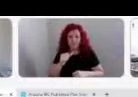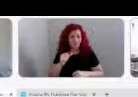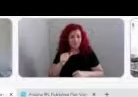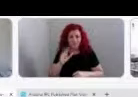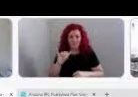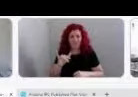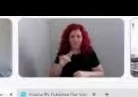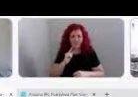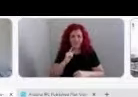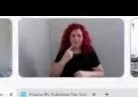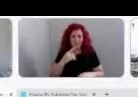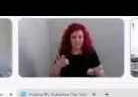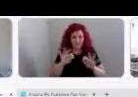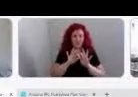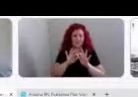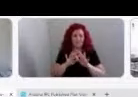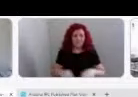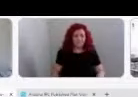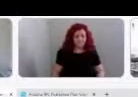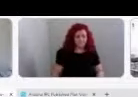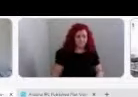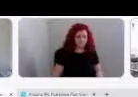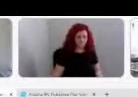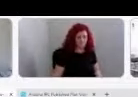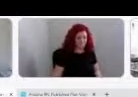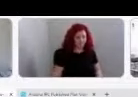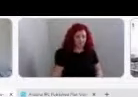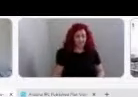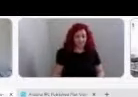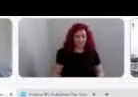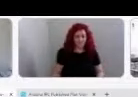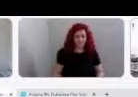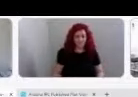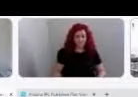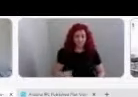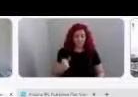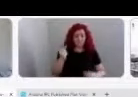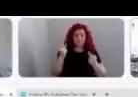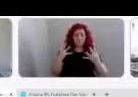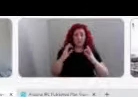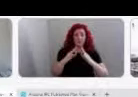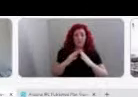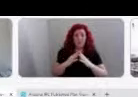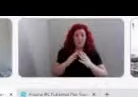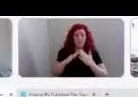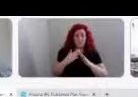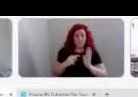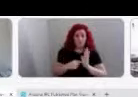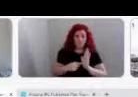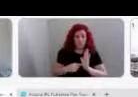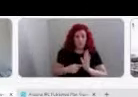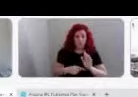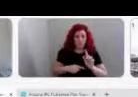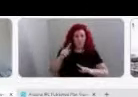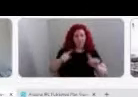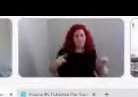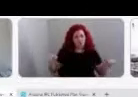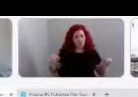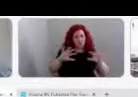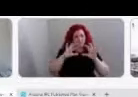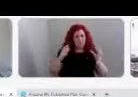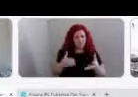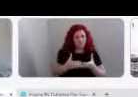incredibly significant you're hearing uh this afternoon from a number of flagstaff city reps we are a diverse body but we have come to the